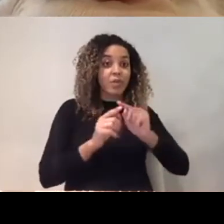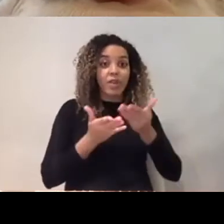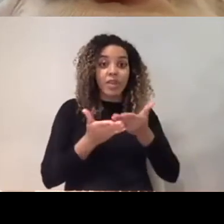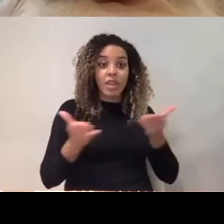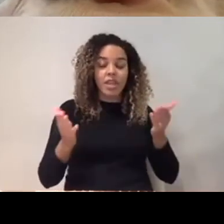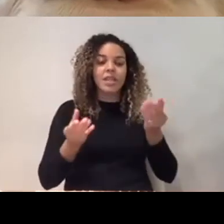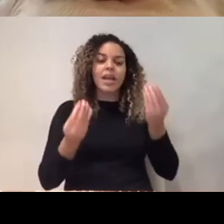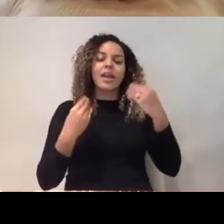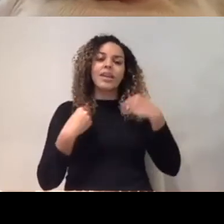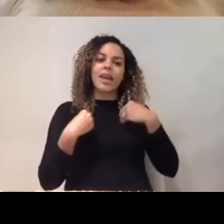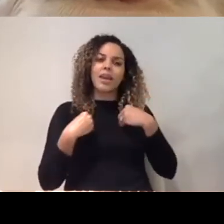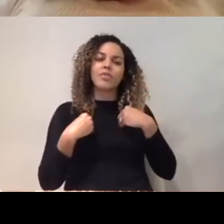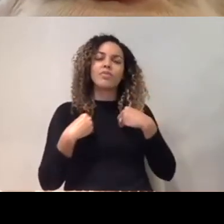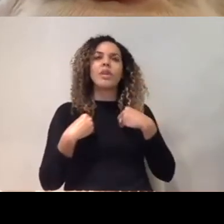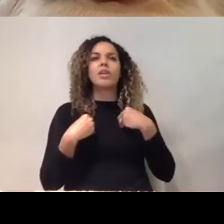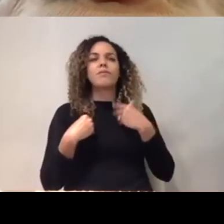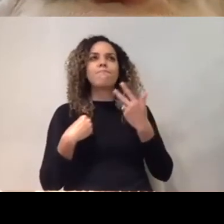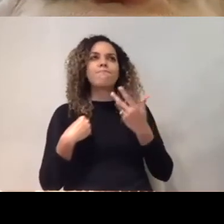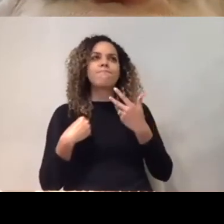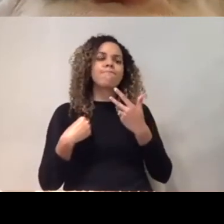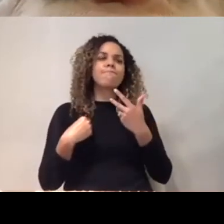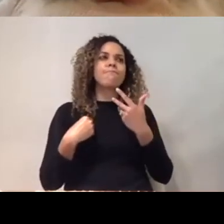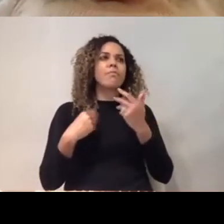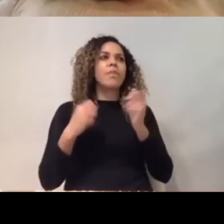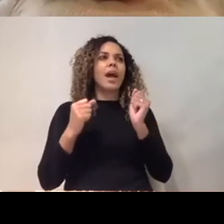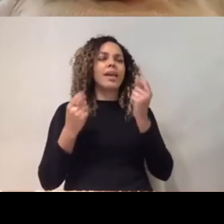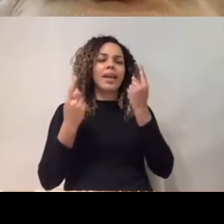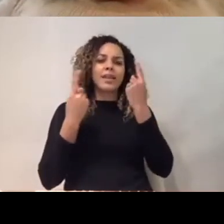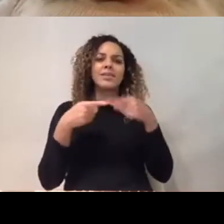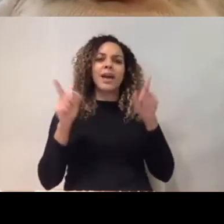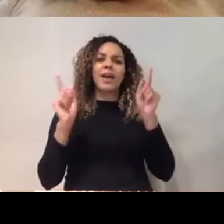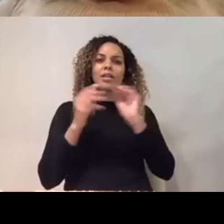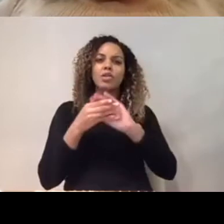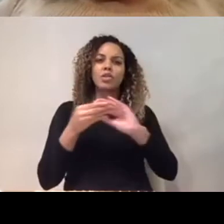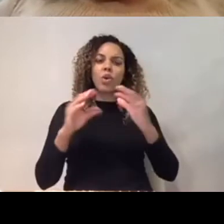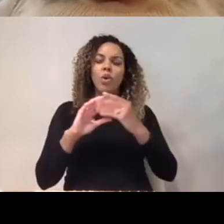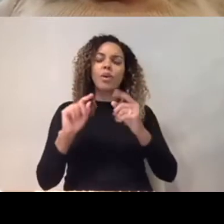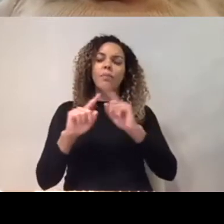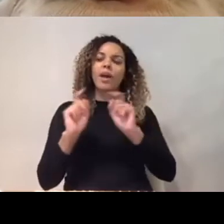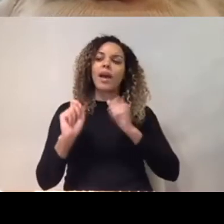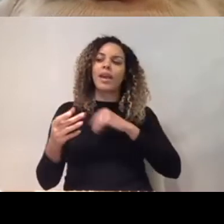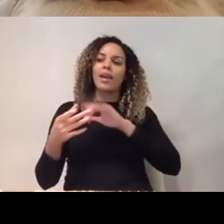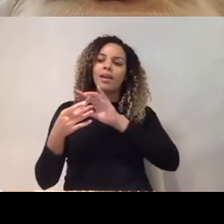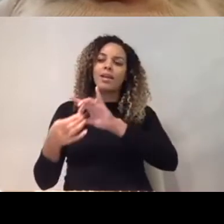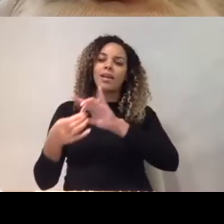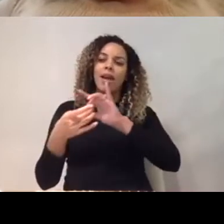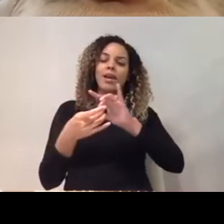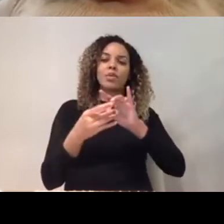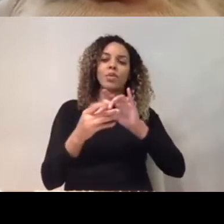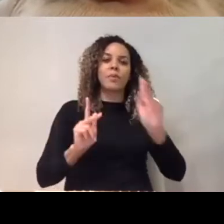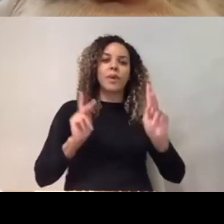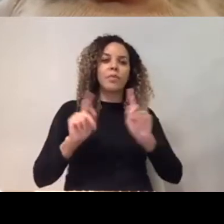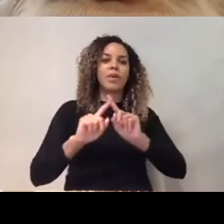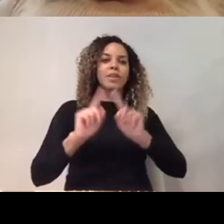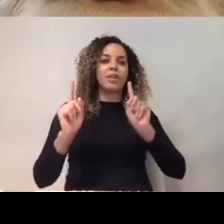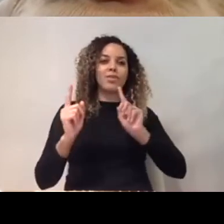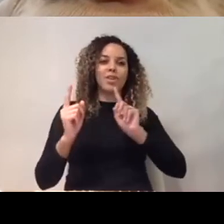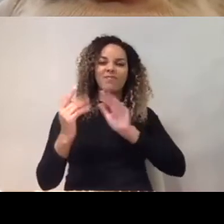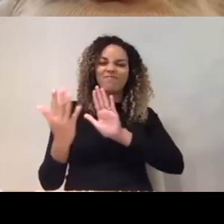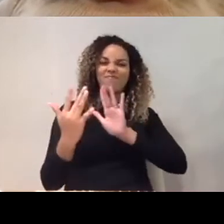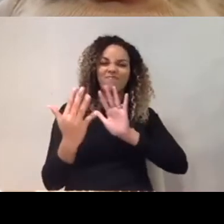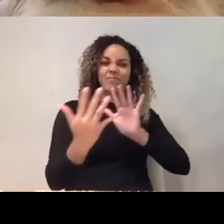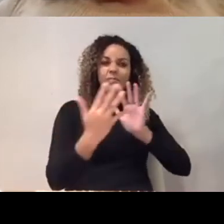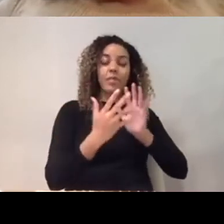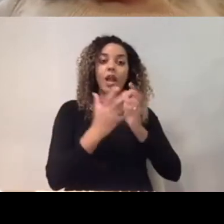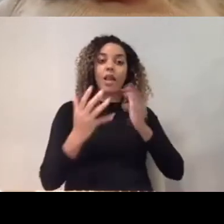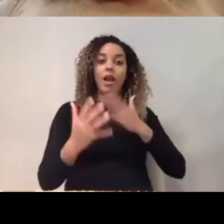of telling a story, but connecting on a different level with individuals. And a lot of the work I did in my early days